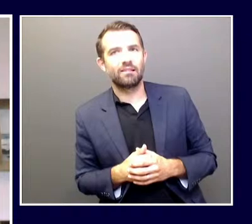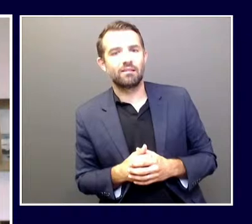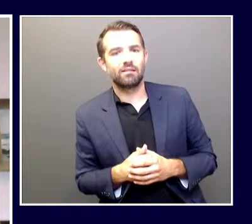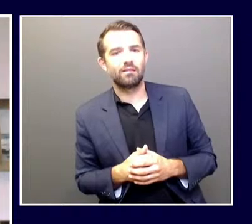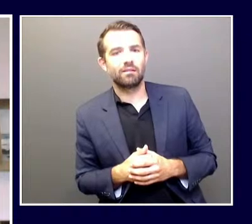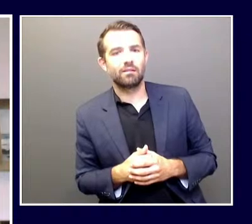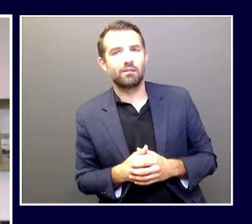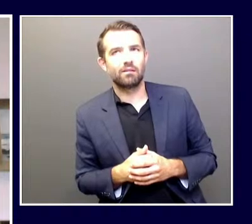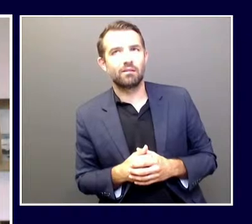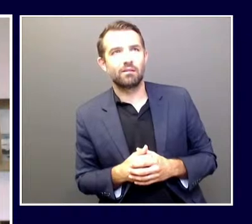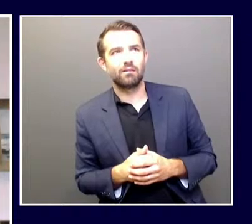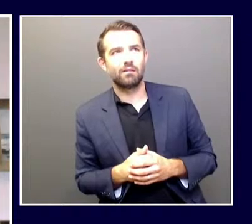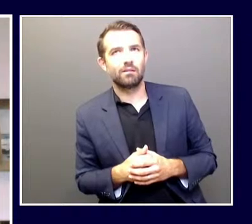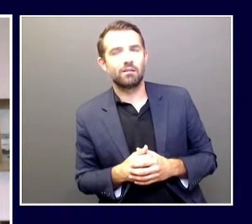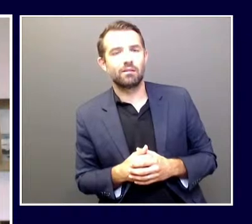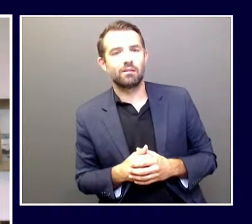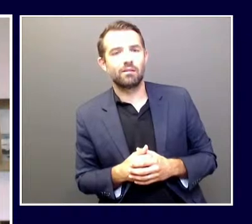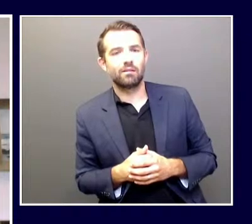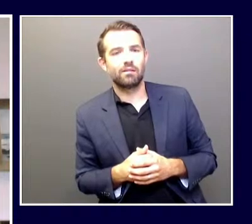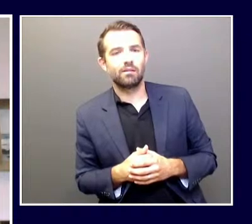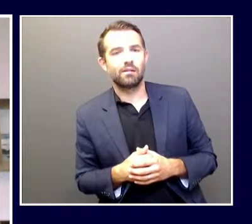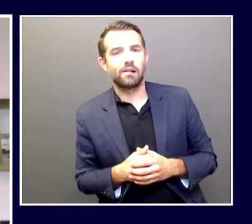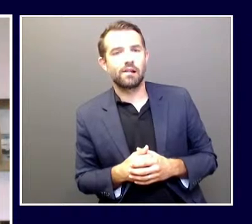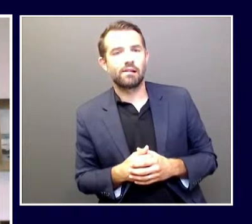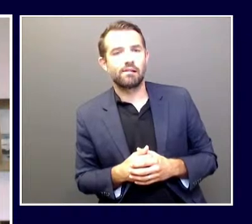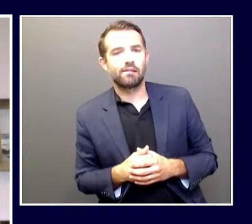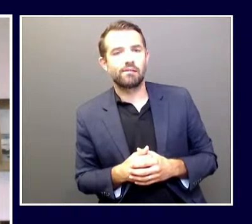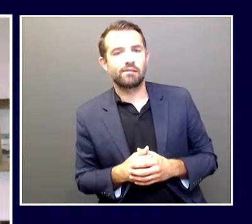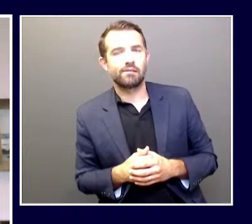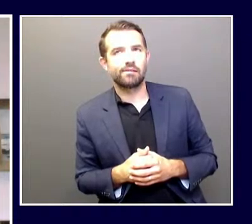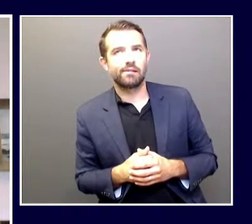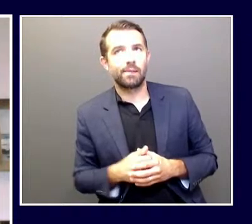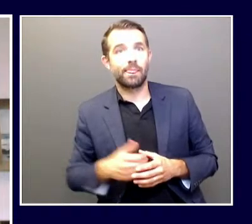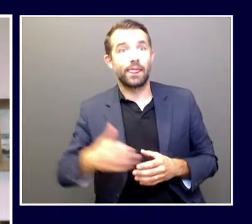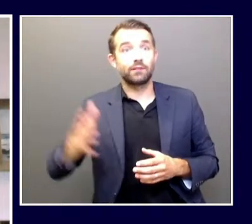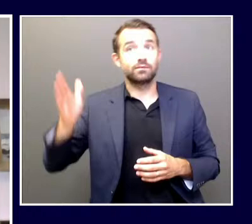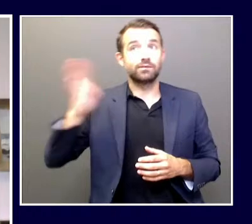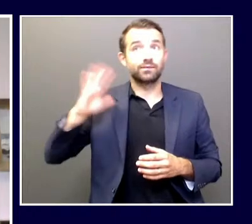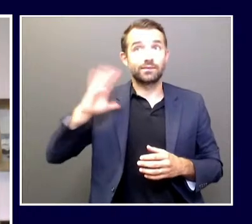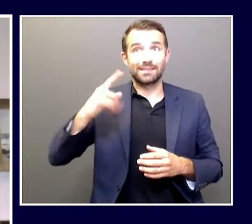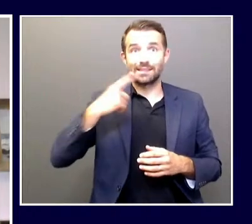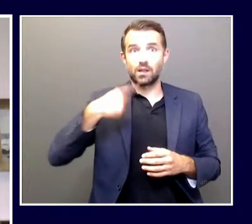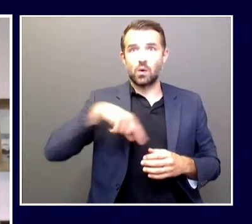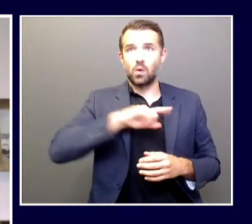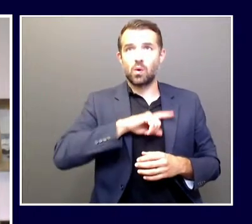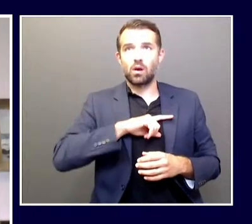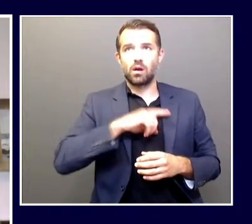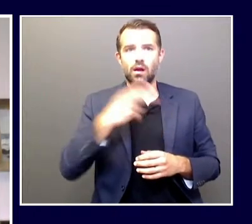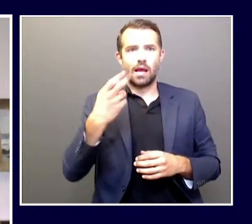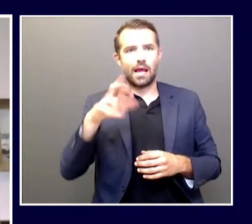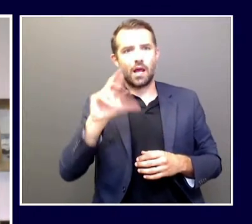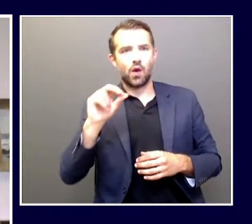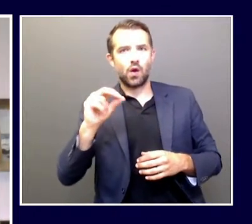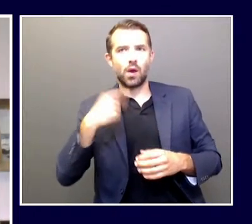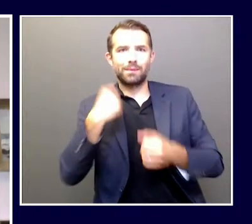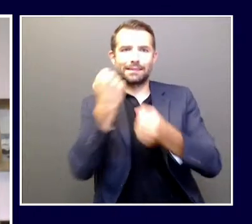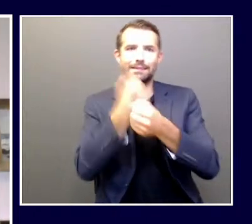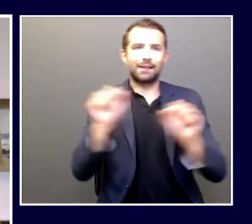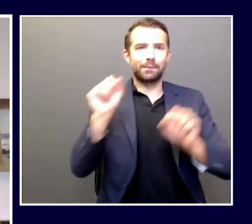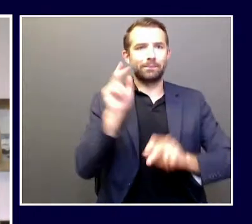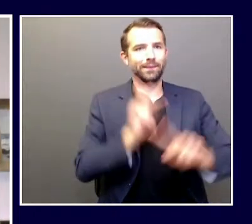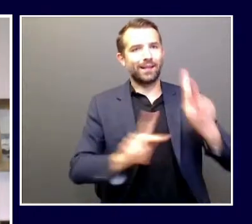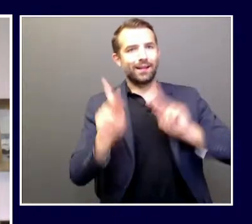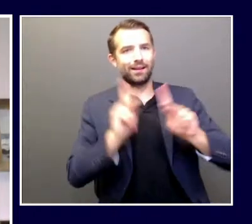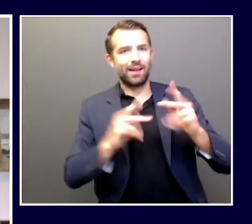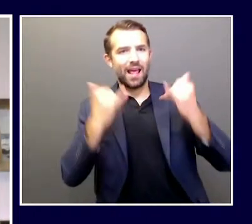colleagues, quote, "We were heroes, now we're zeros." So what's the disconnect between someone who thinks that